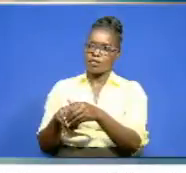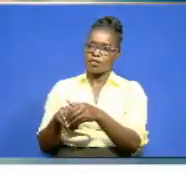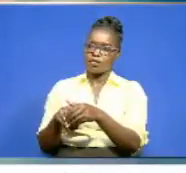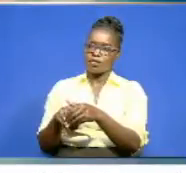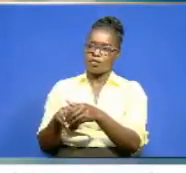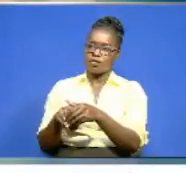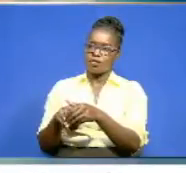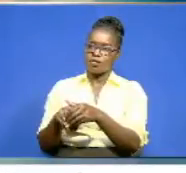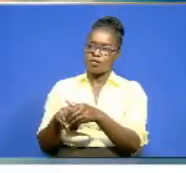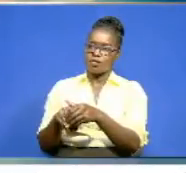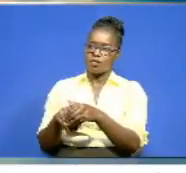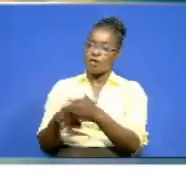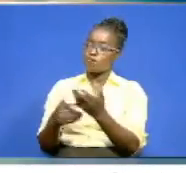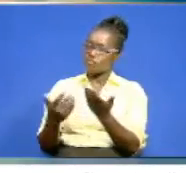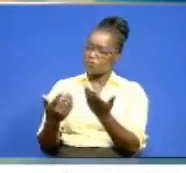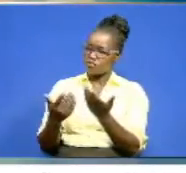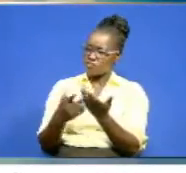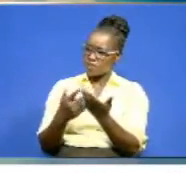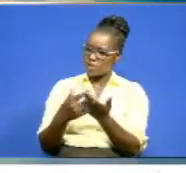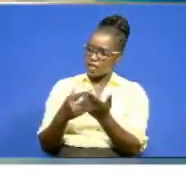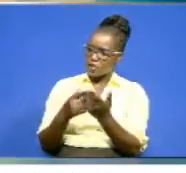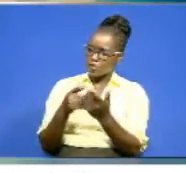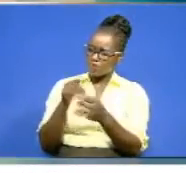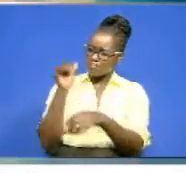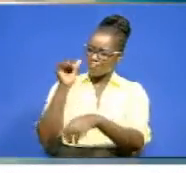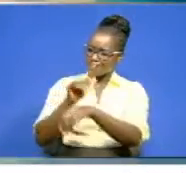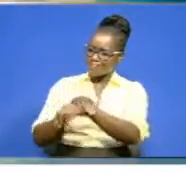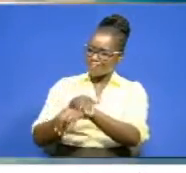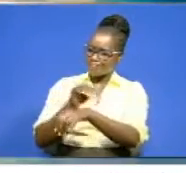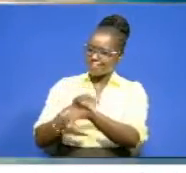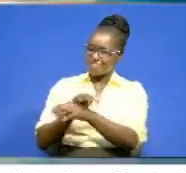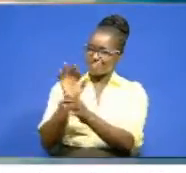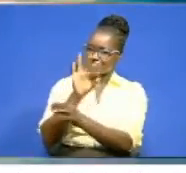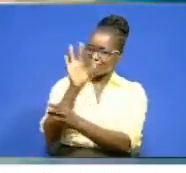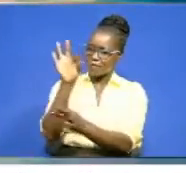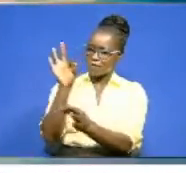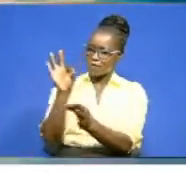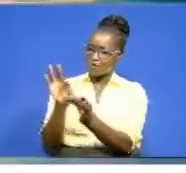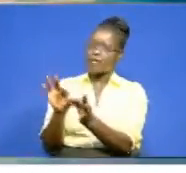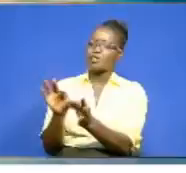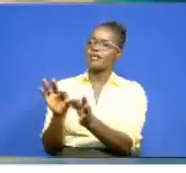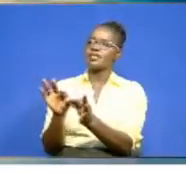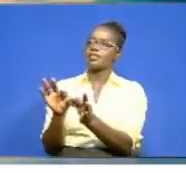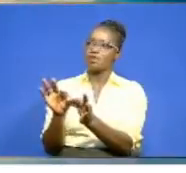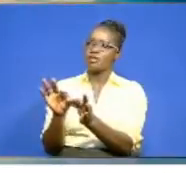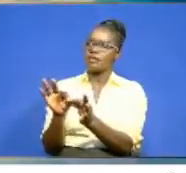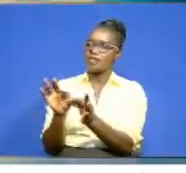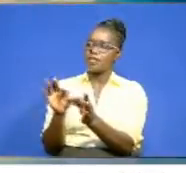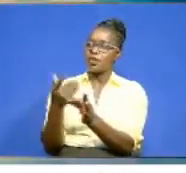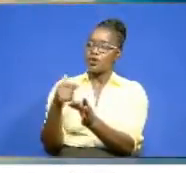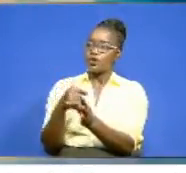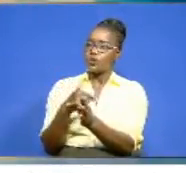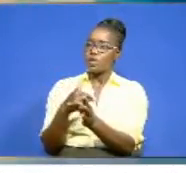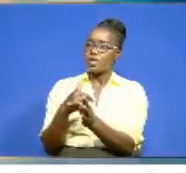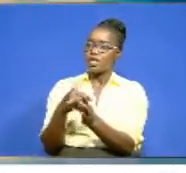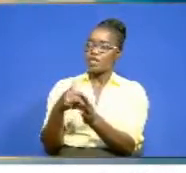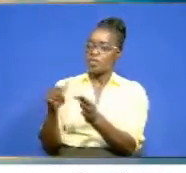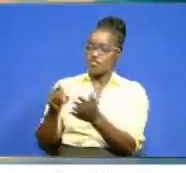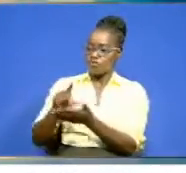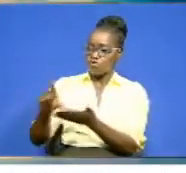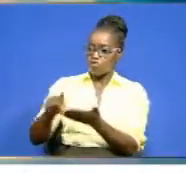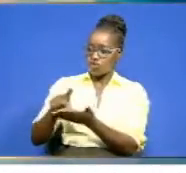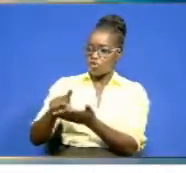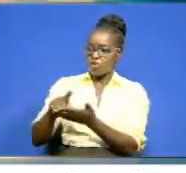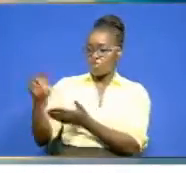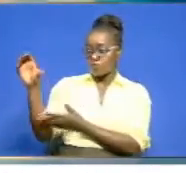in terms of statistics, she's very good. So that is one thing that we as local players, as local coaches